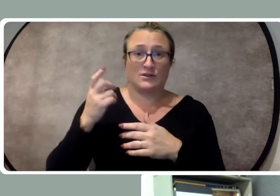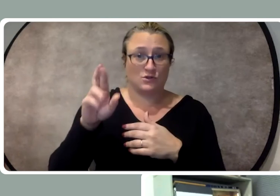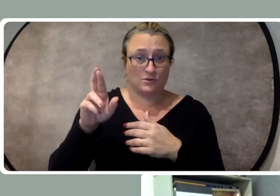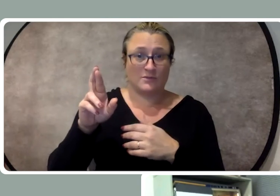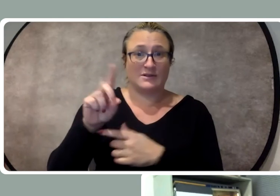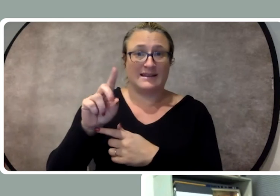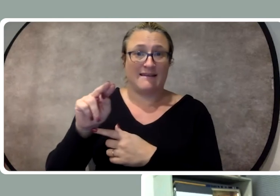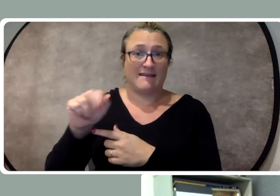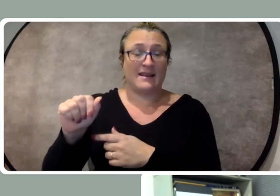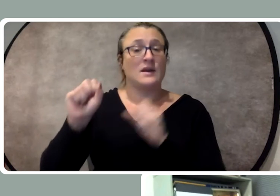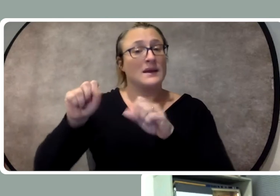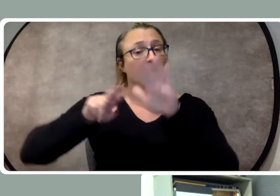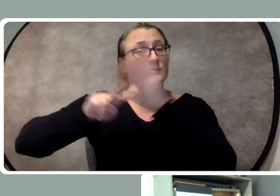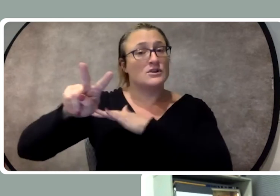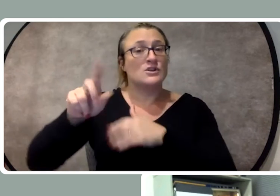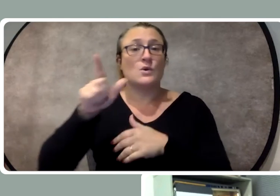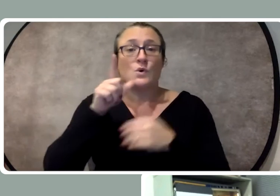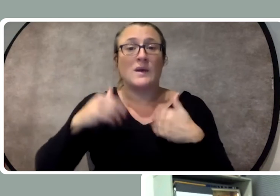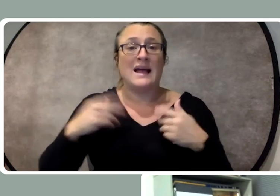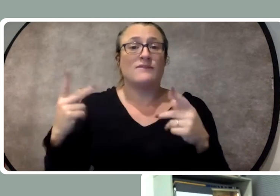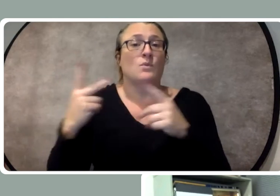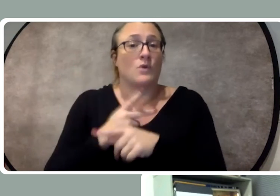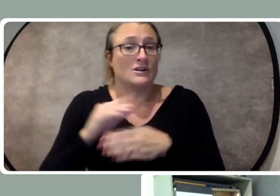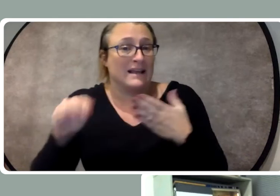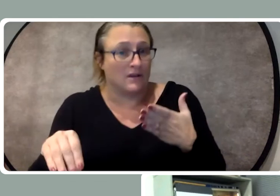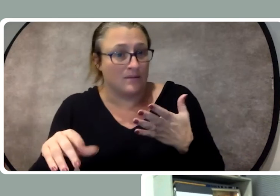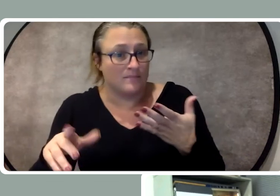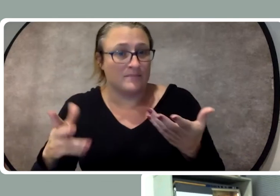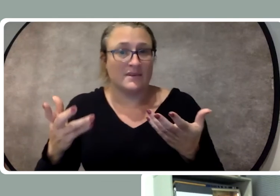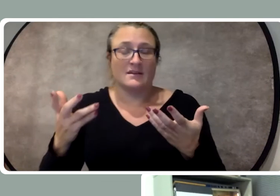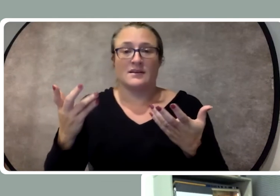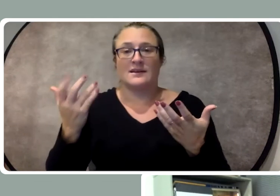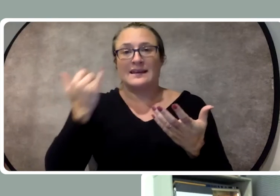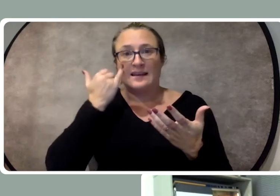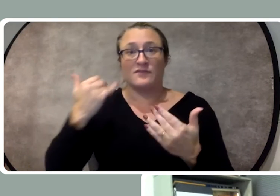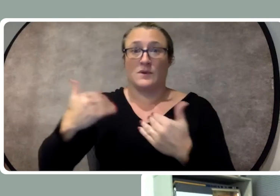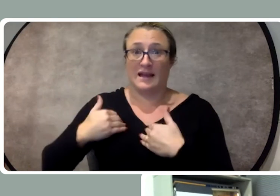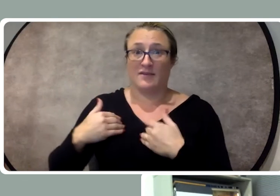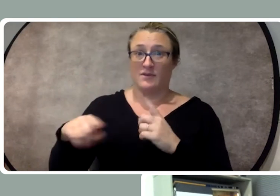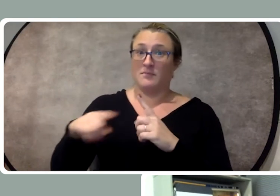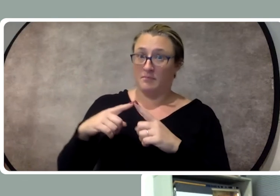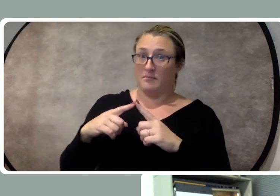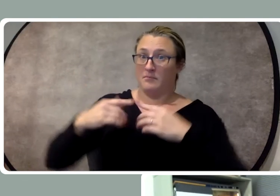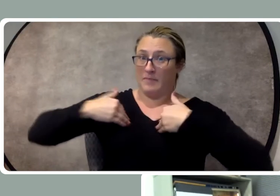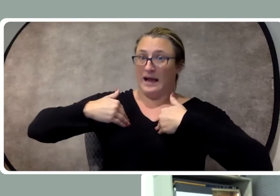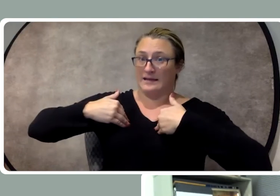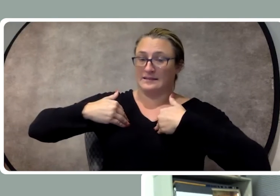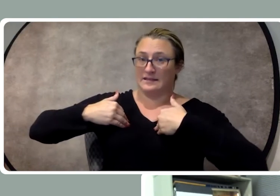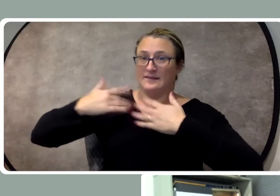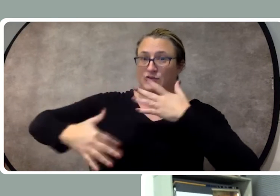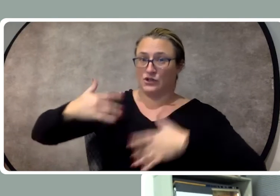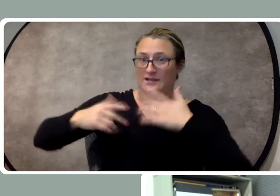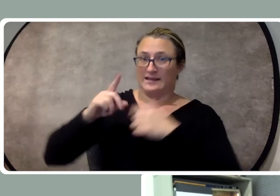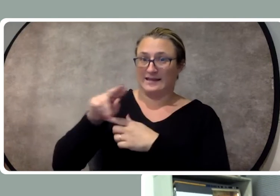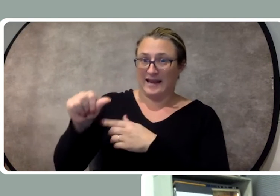have a worse outcome. So if you have positive circulating tumor DNA after your treatment, or it